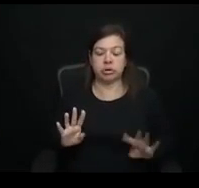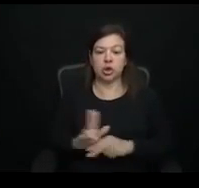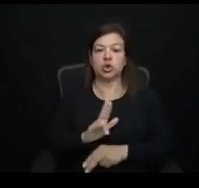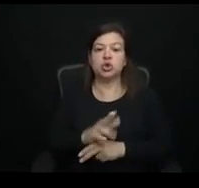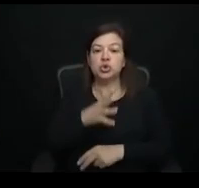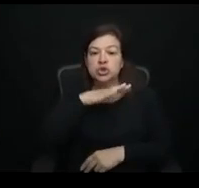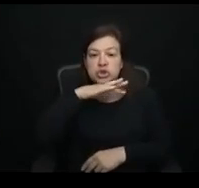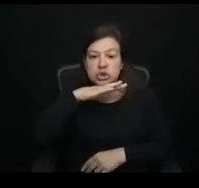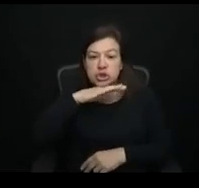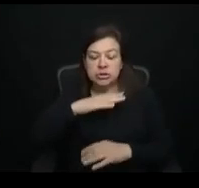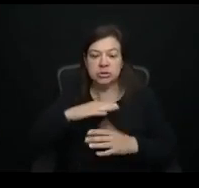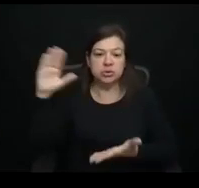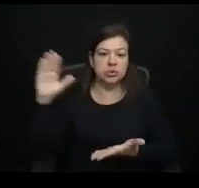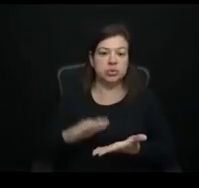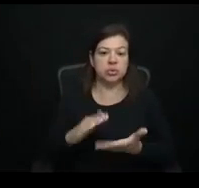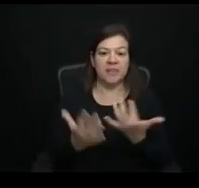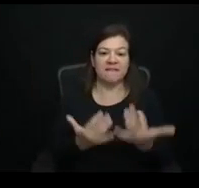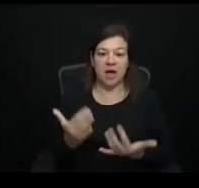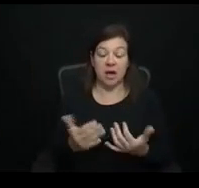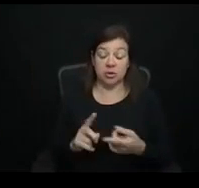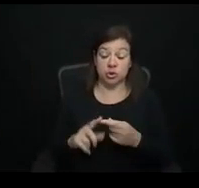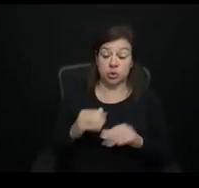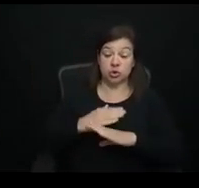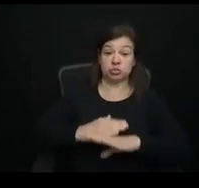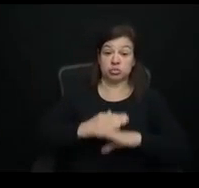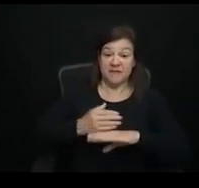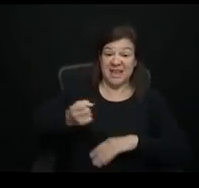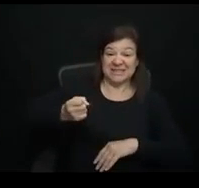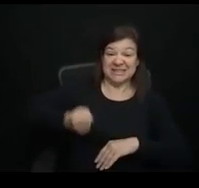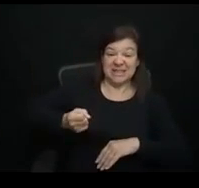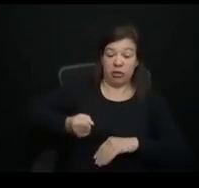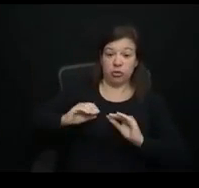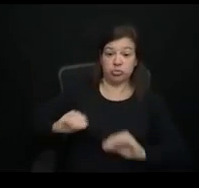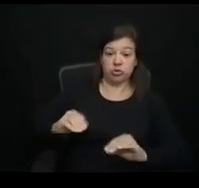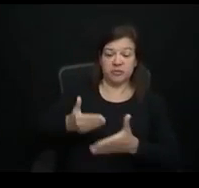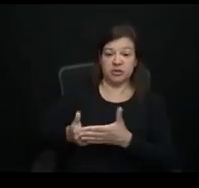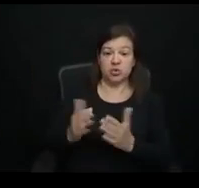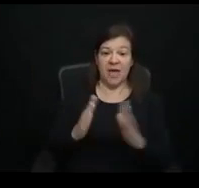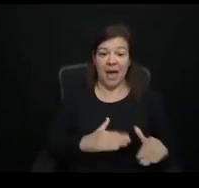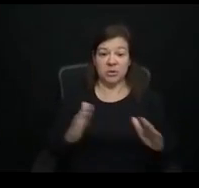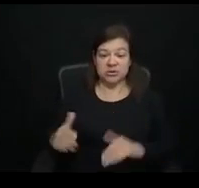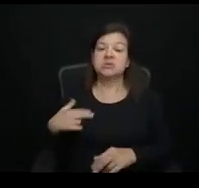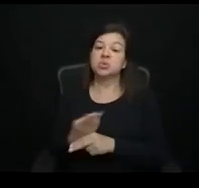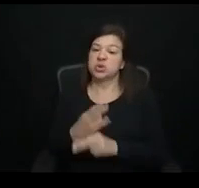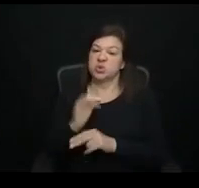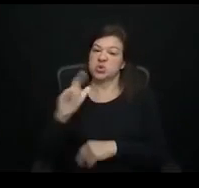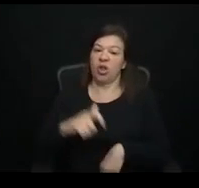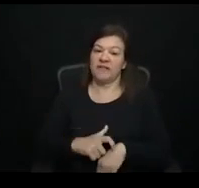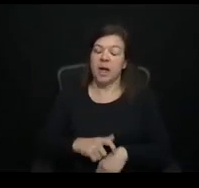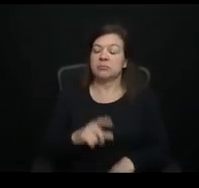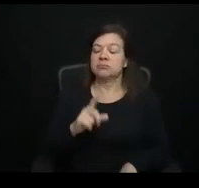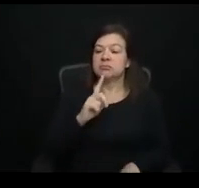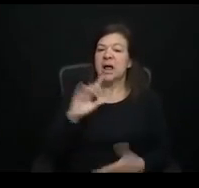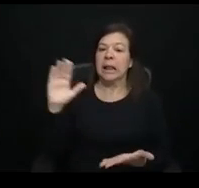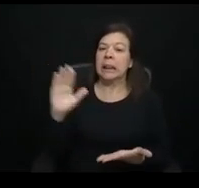edge. So to prevent southerly movement towards those subdivisions, we're using all those means. Not as much in the air, as you've